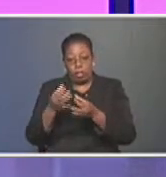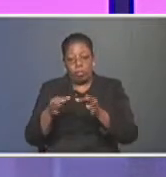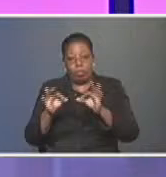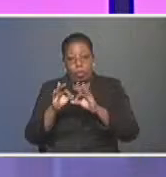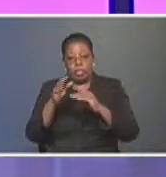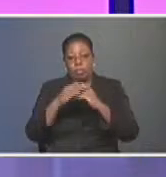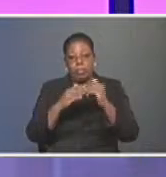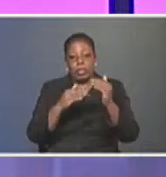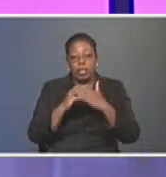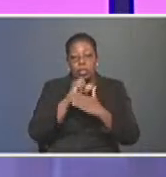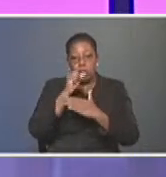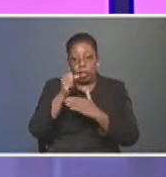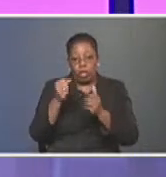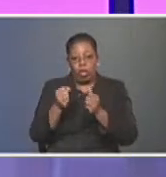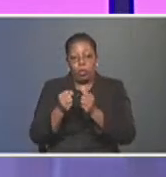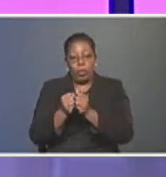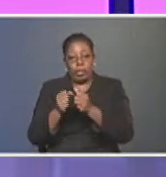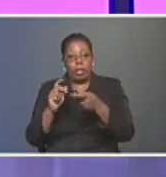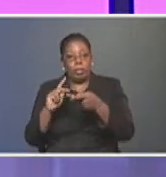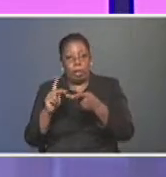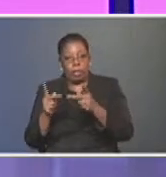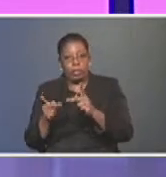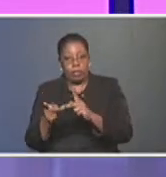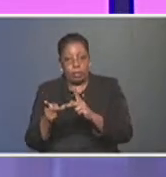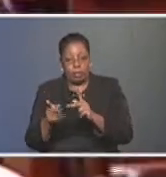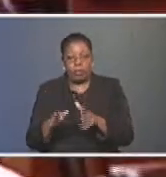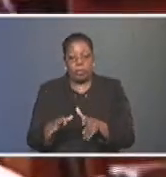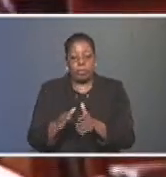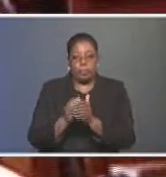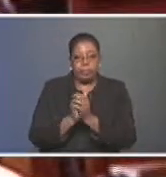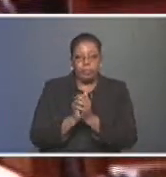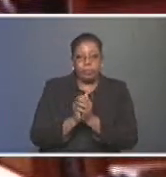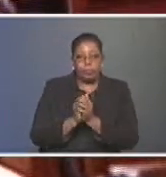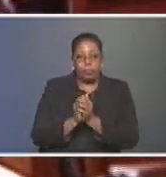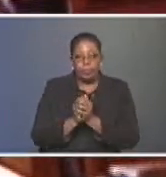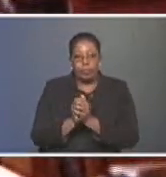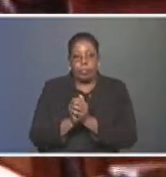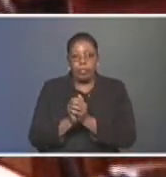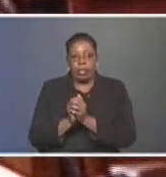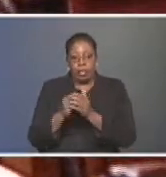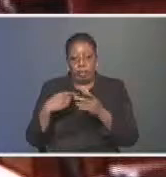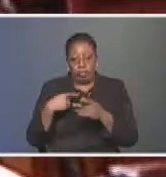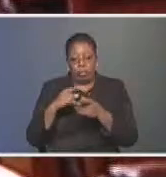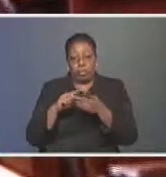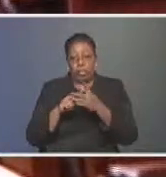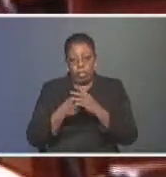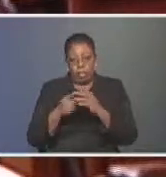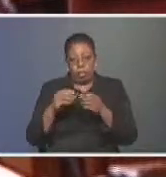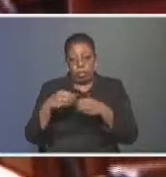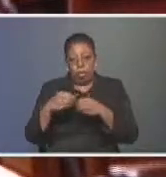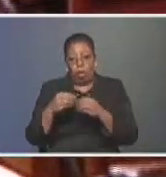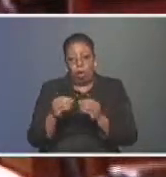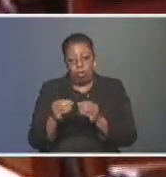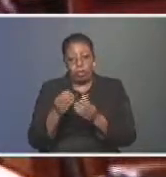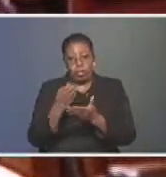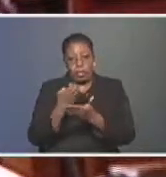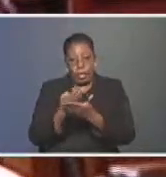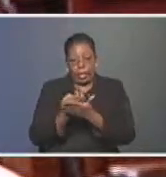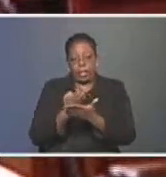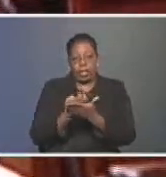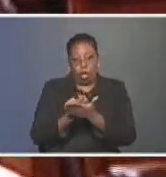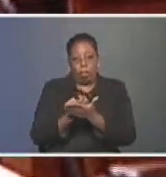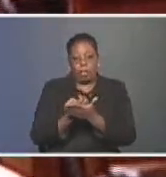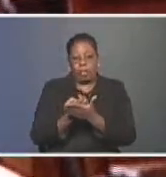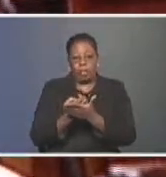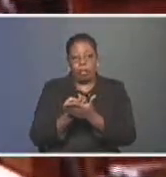building confidence with key partners. Since assuming office, both the Minister of Economic Affairs